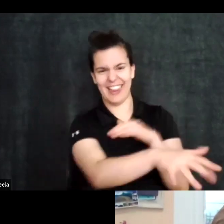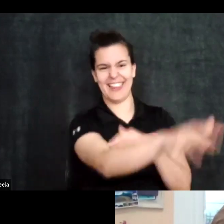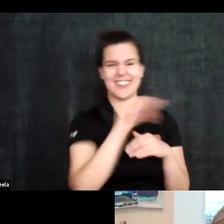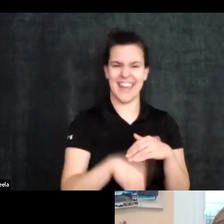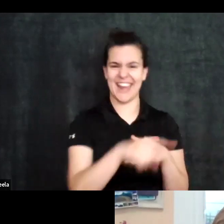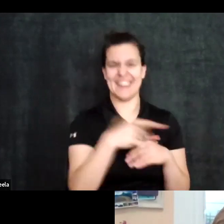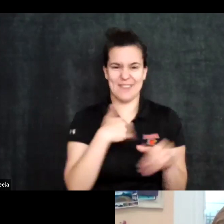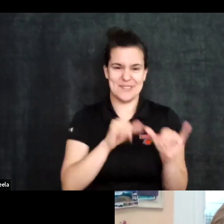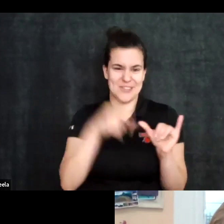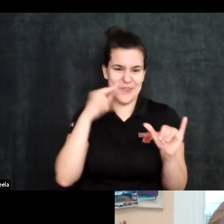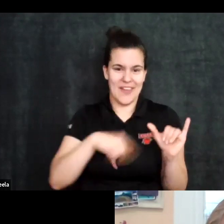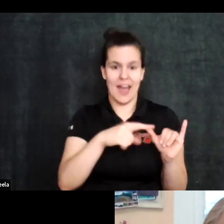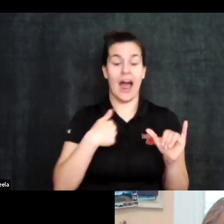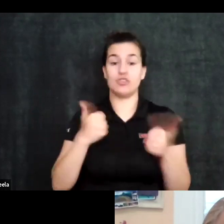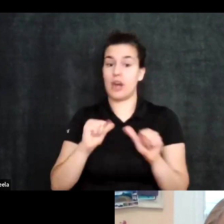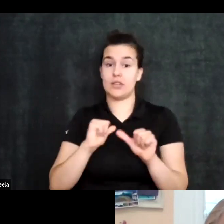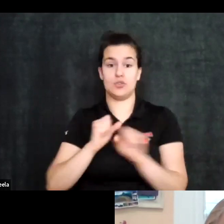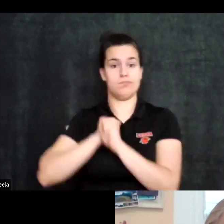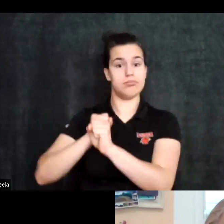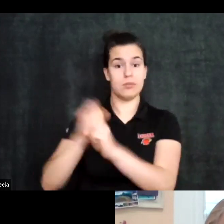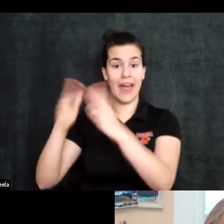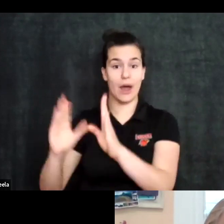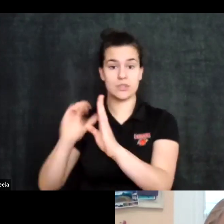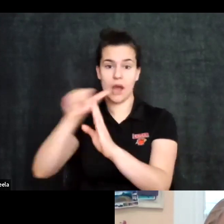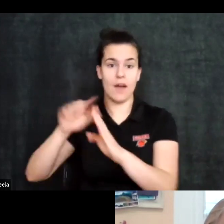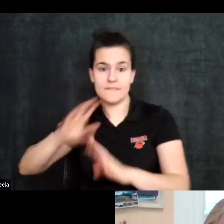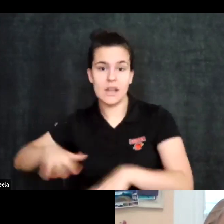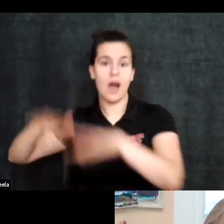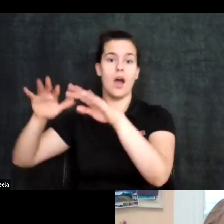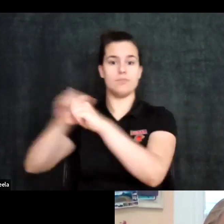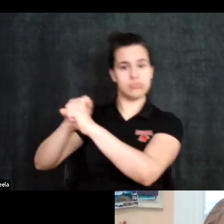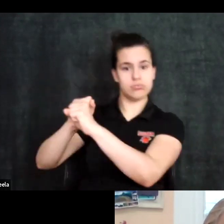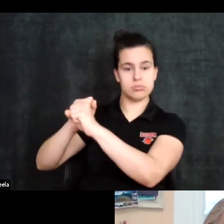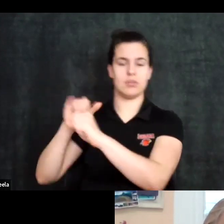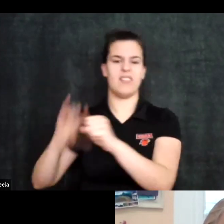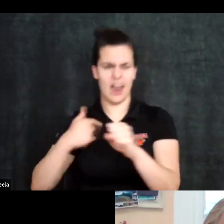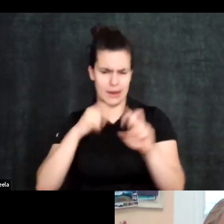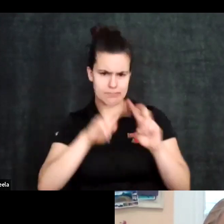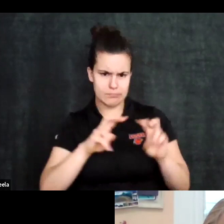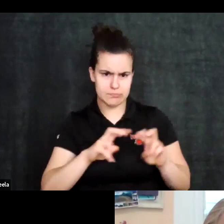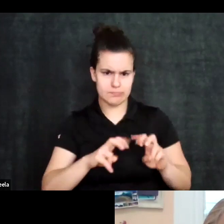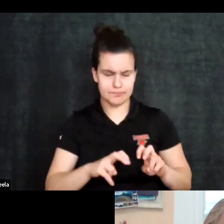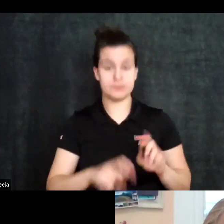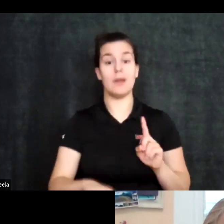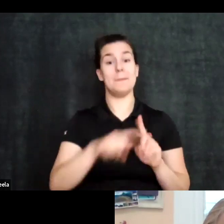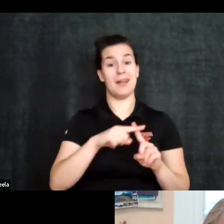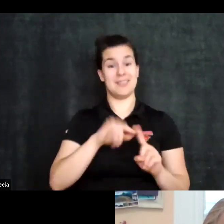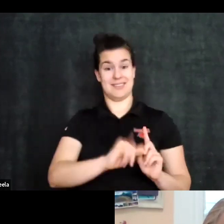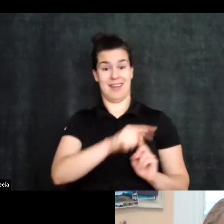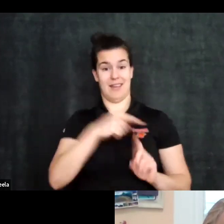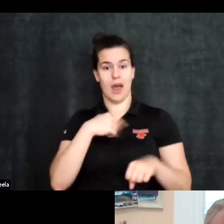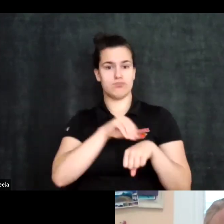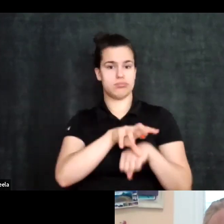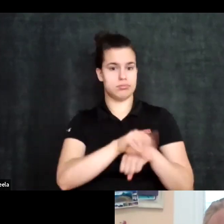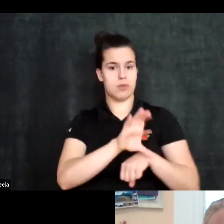can keep houses from getting flooded and things like that. So, and then I also consult with them regarding development and